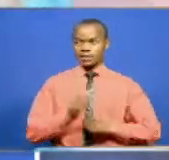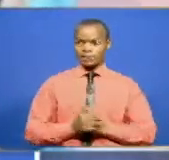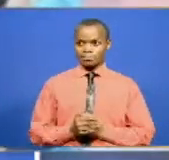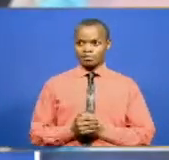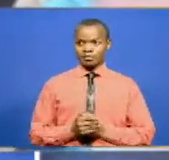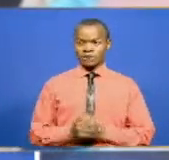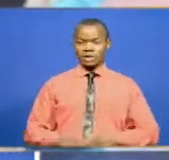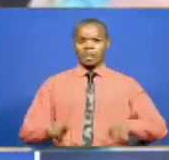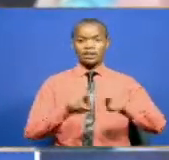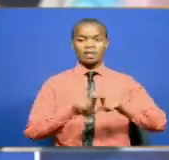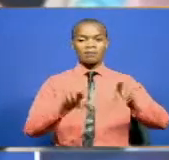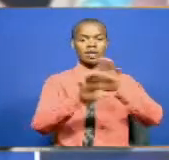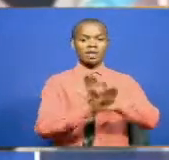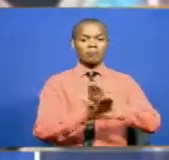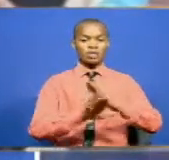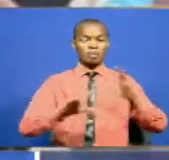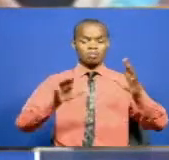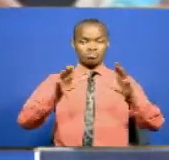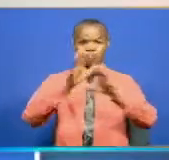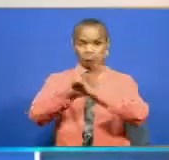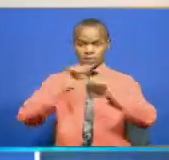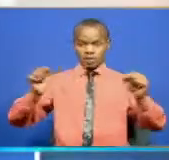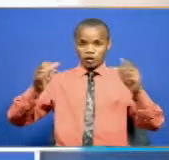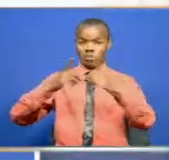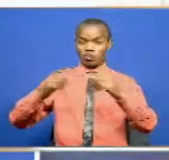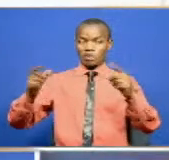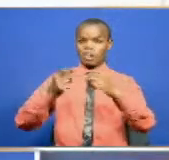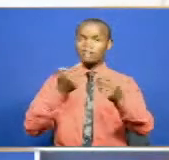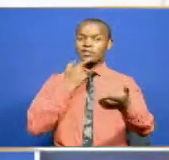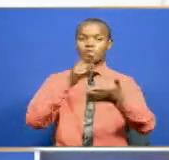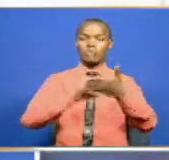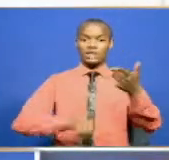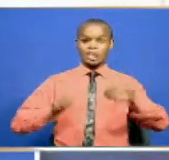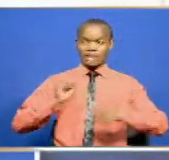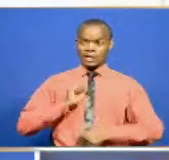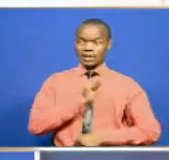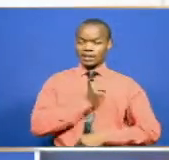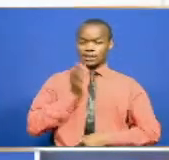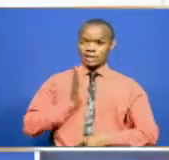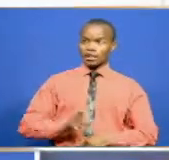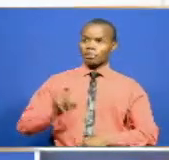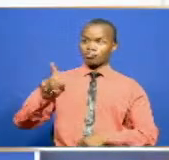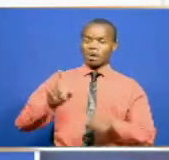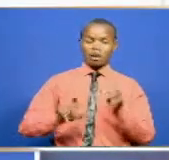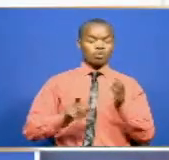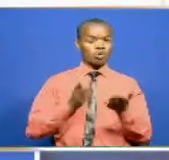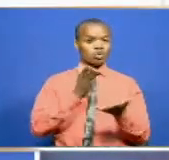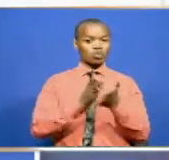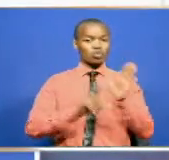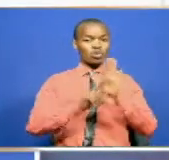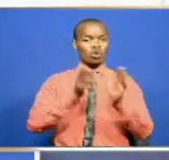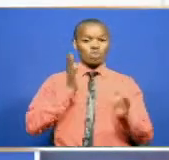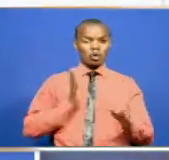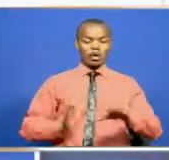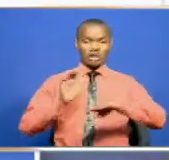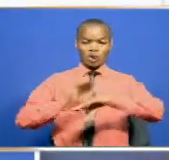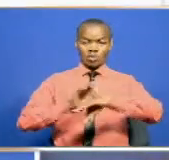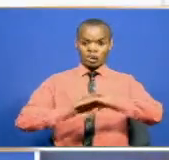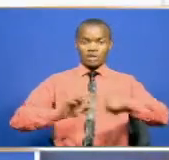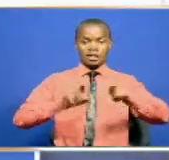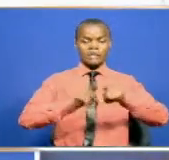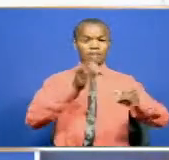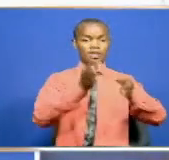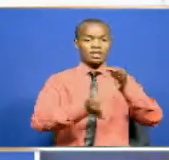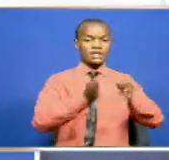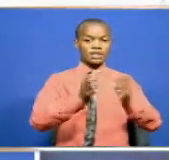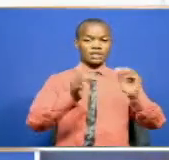part, Deputy President William Ruto said the late senator was a fine legal mind and a fighter of equal justice